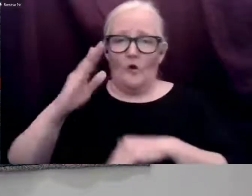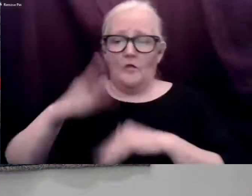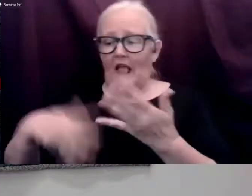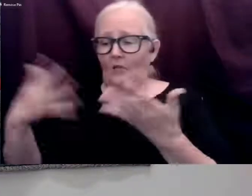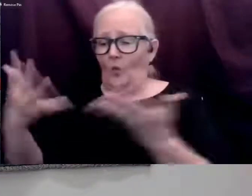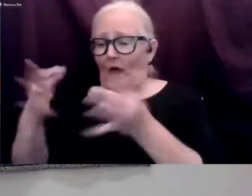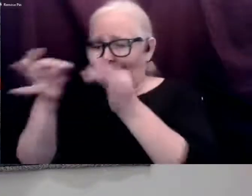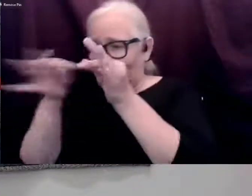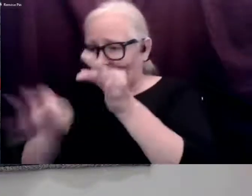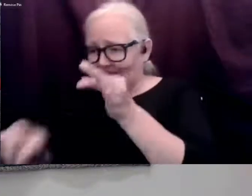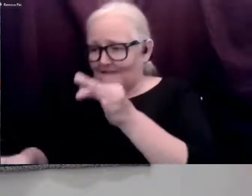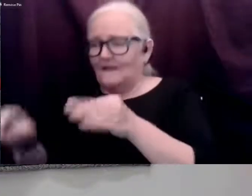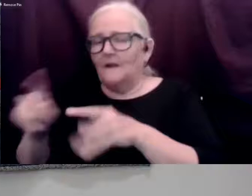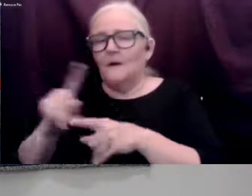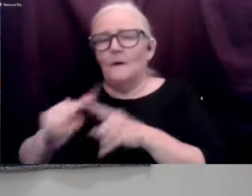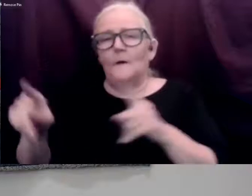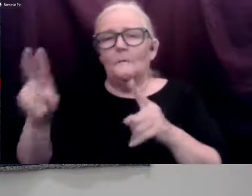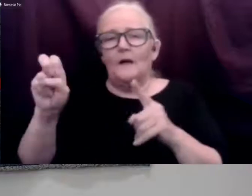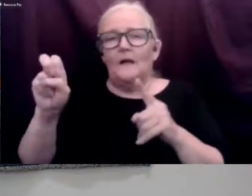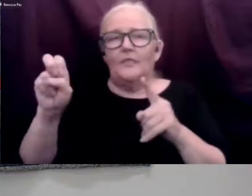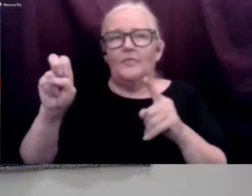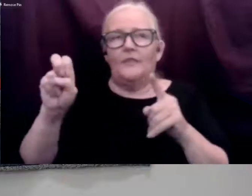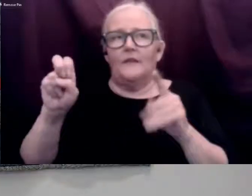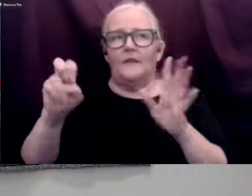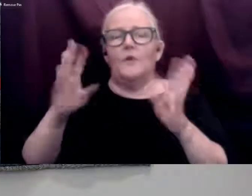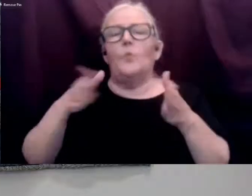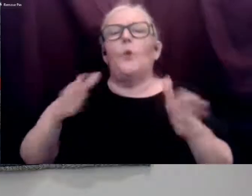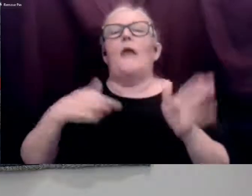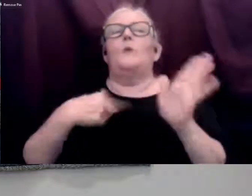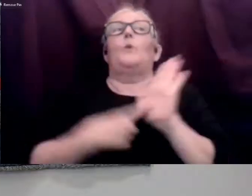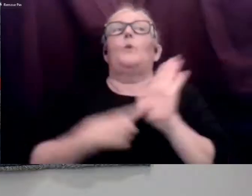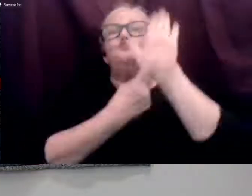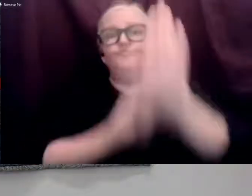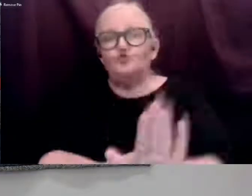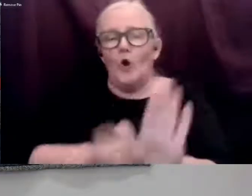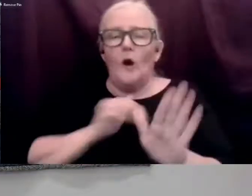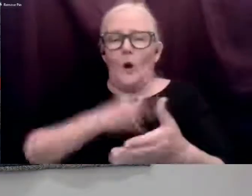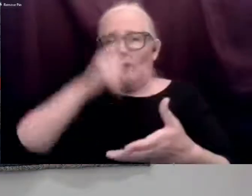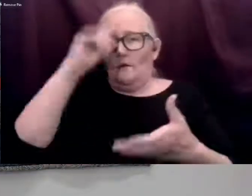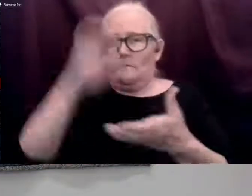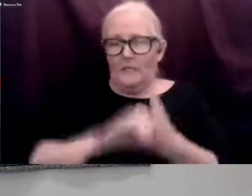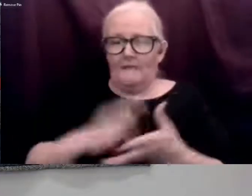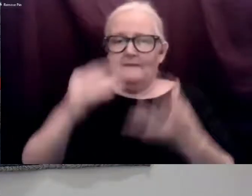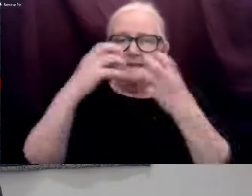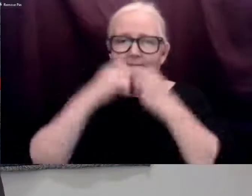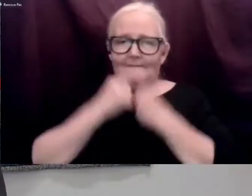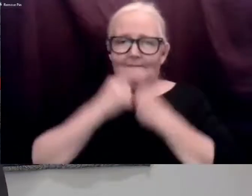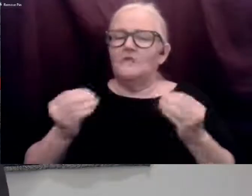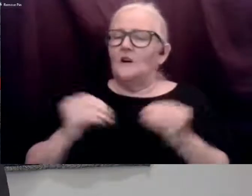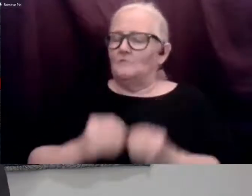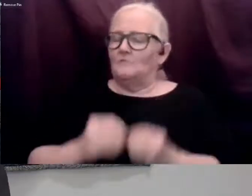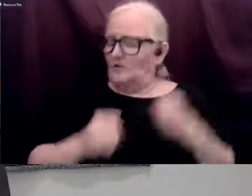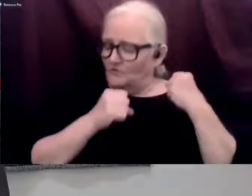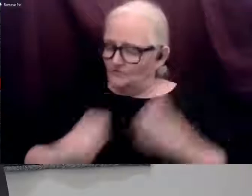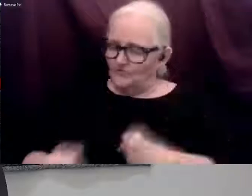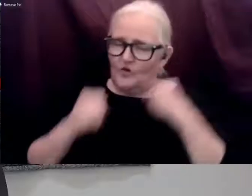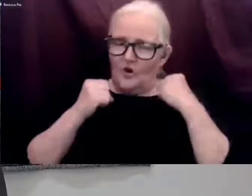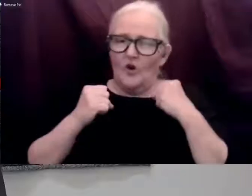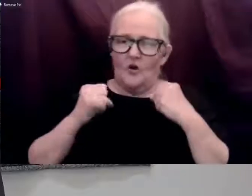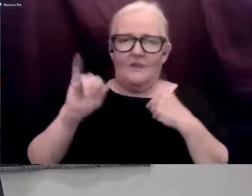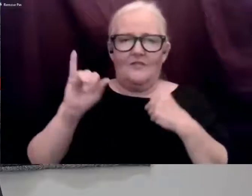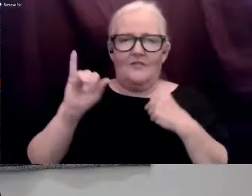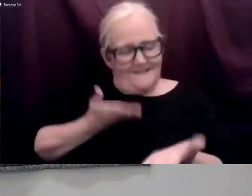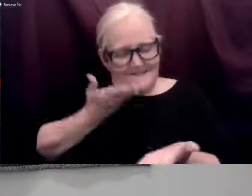our beliefs and values, are far more powerful and testify far more